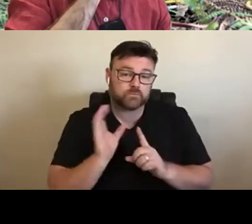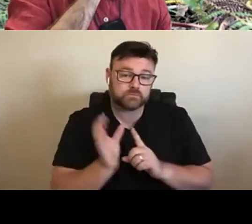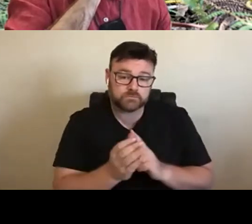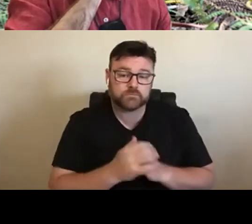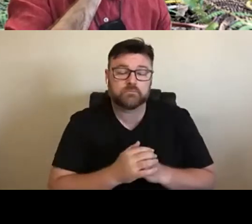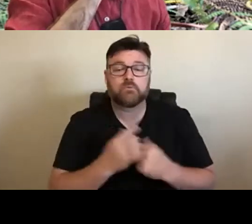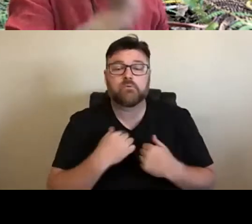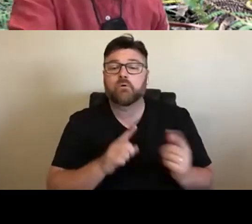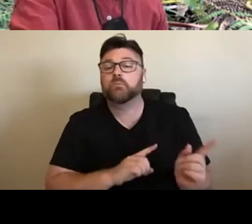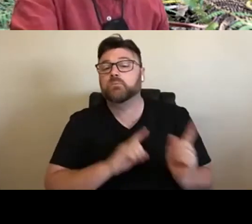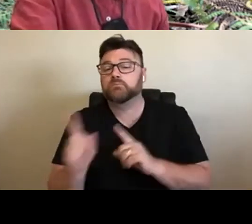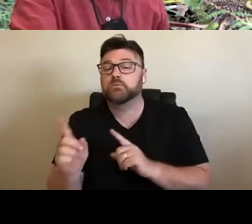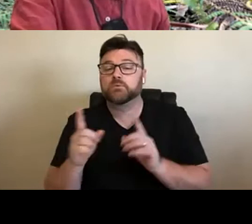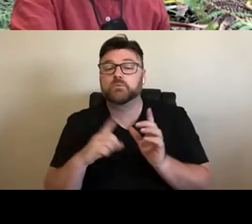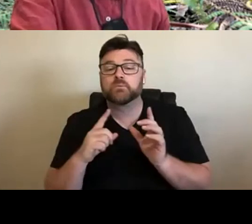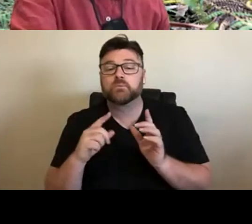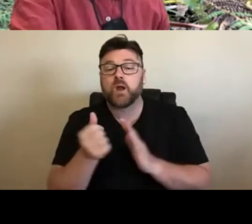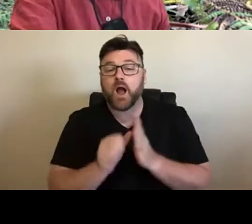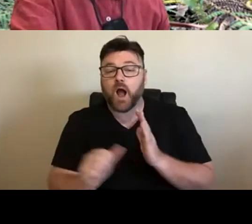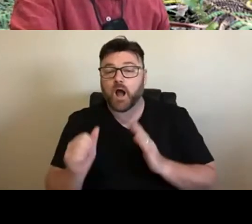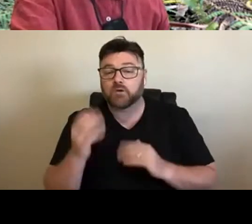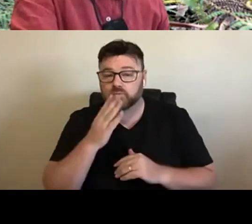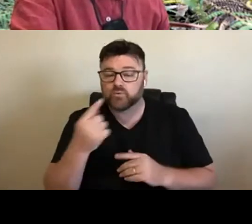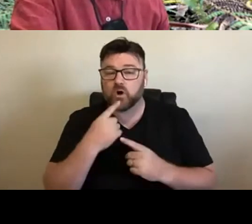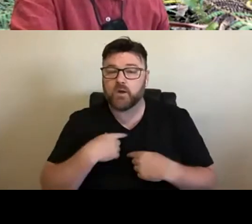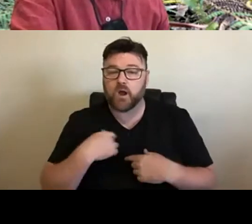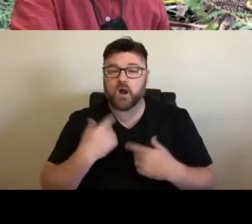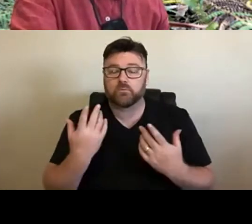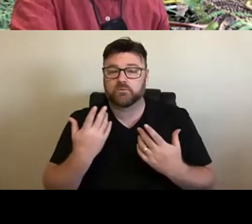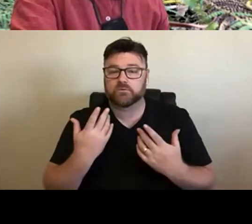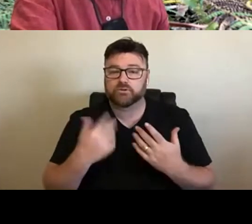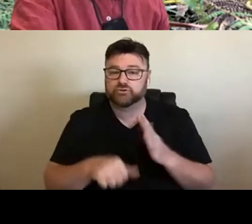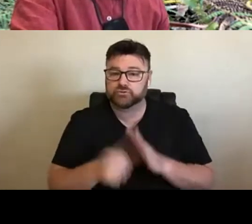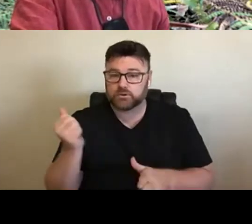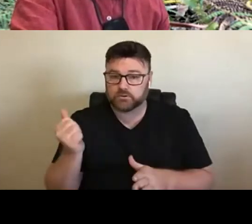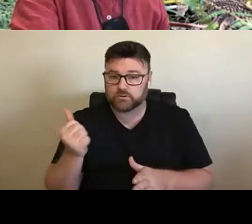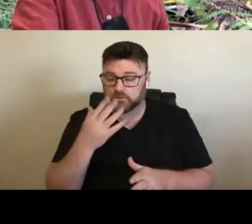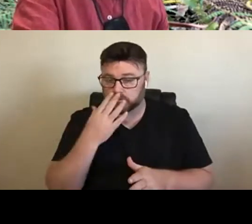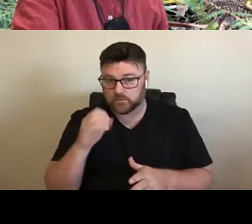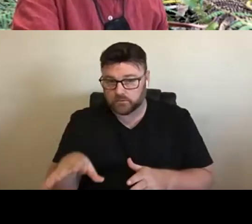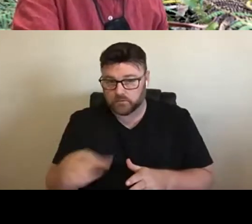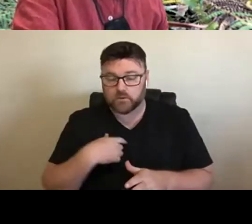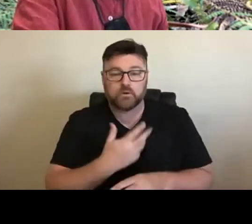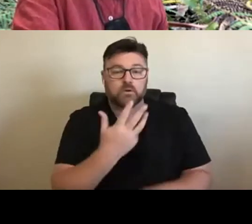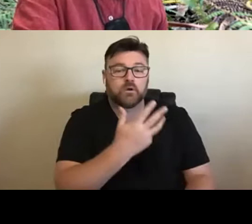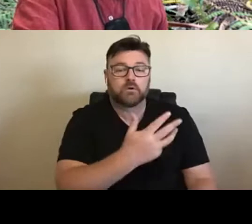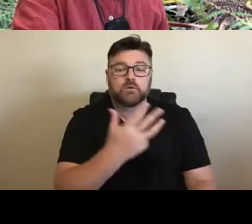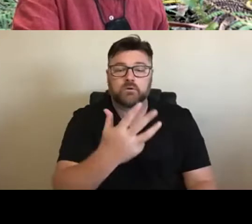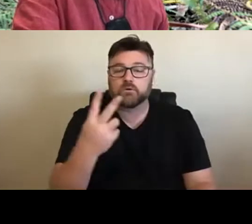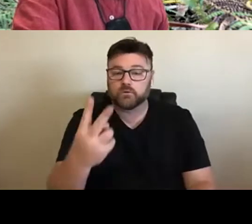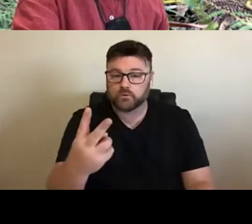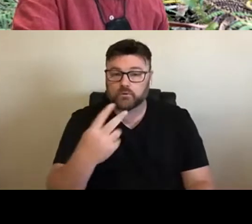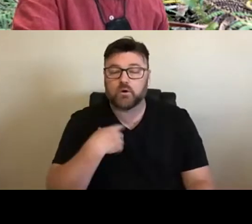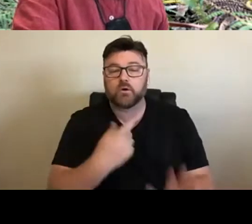art school. I was told I was a shitty illustrator, so I canned it. In 1992, I got commissioned